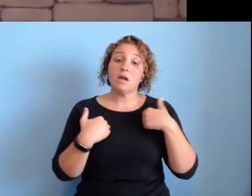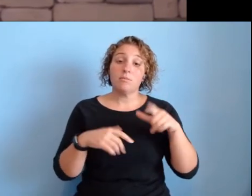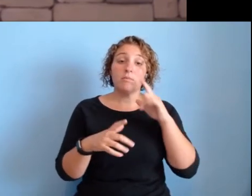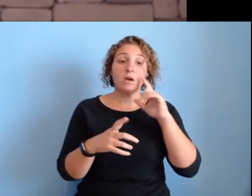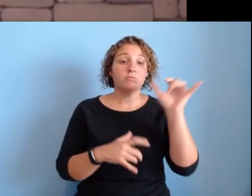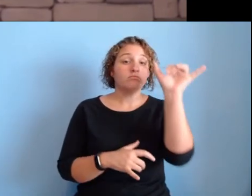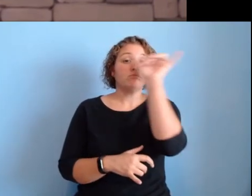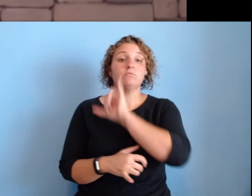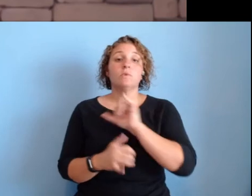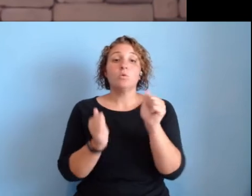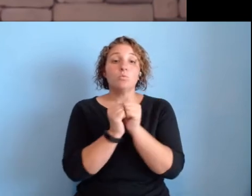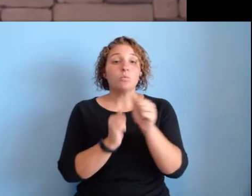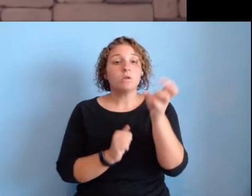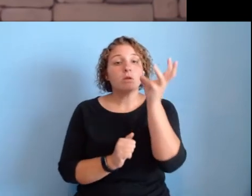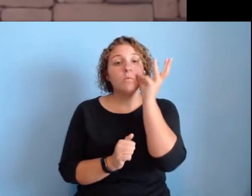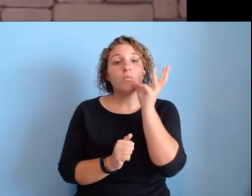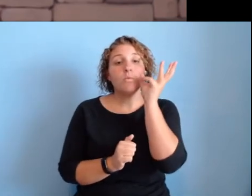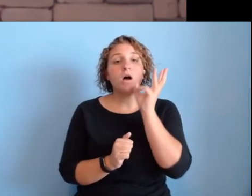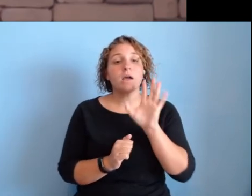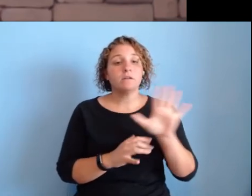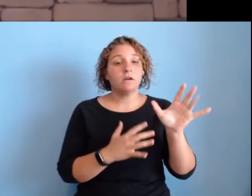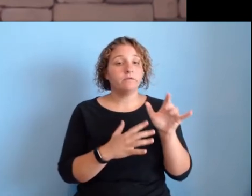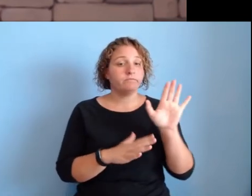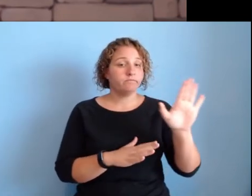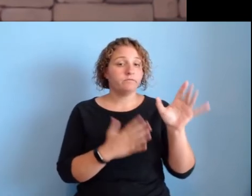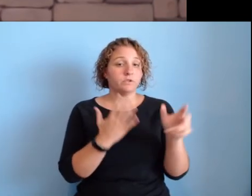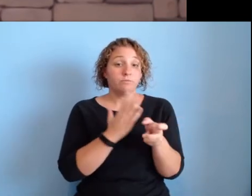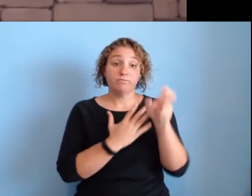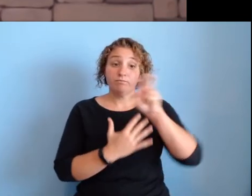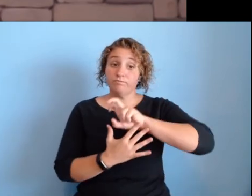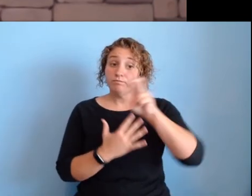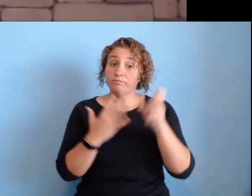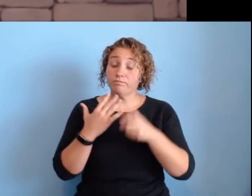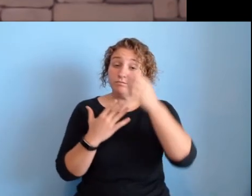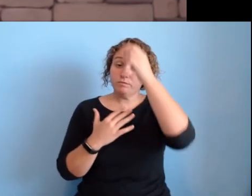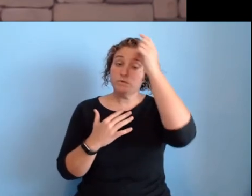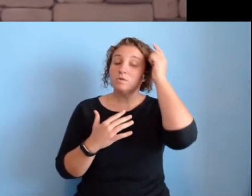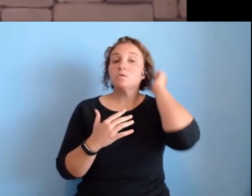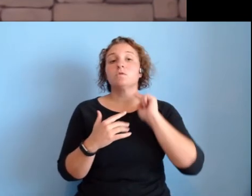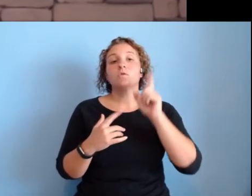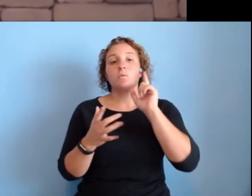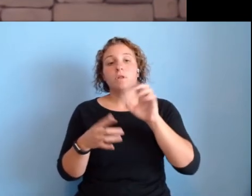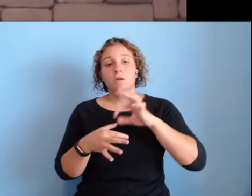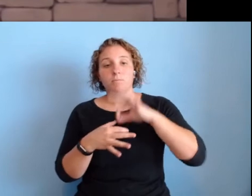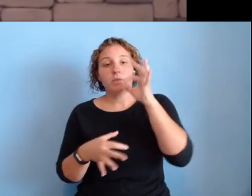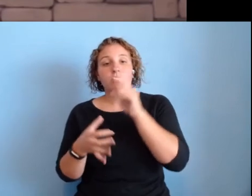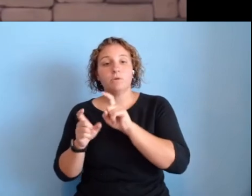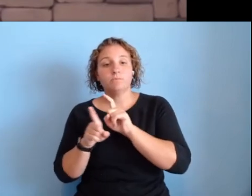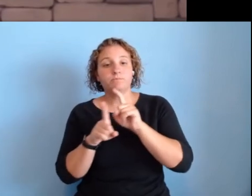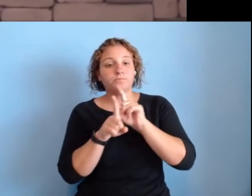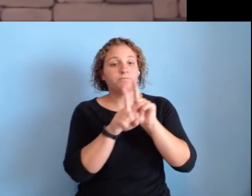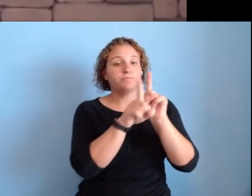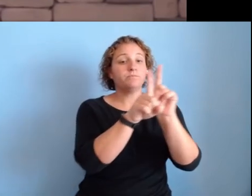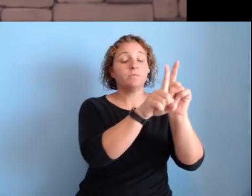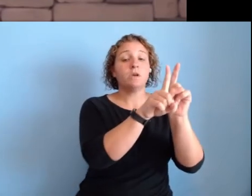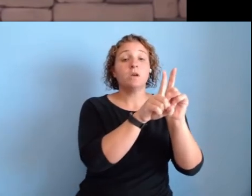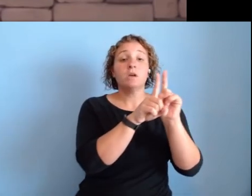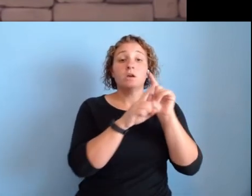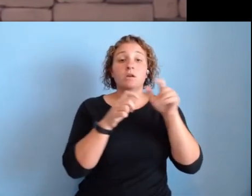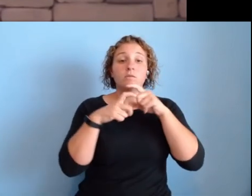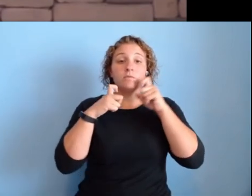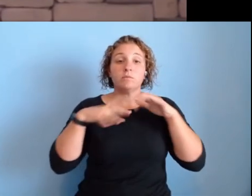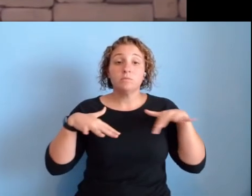drunk with the wine of her fornication. So he carried me away in the spirit into the wilderness, and I saw a woman sit